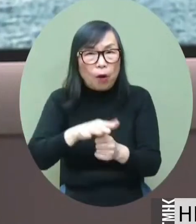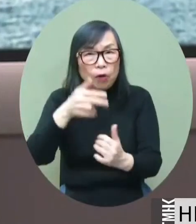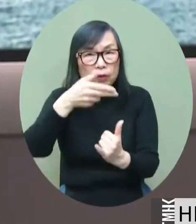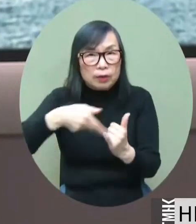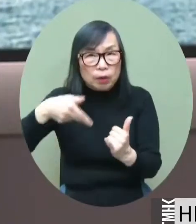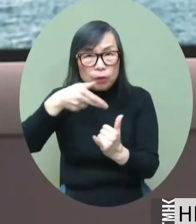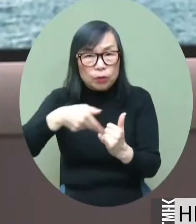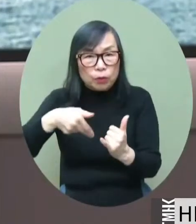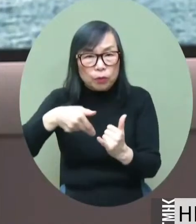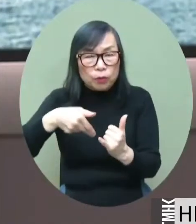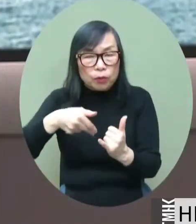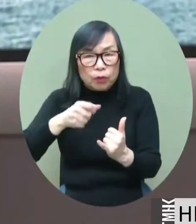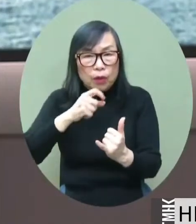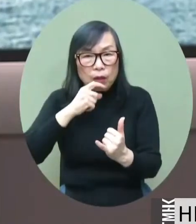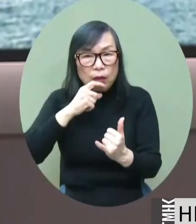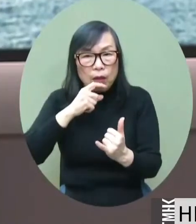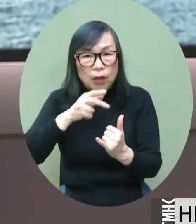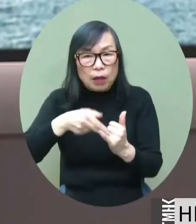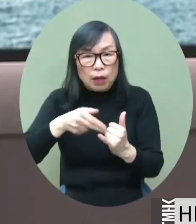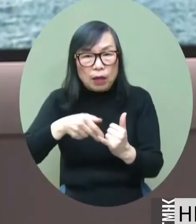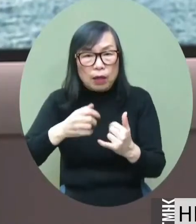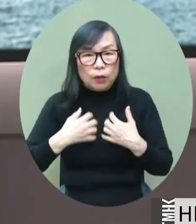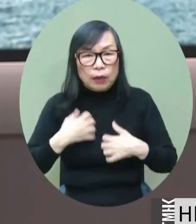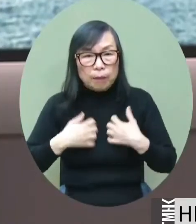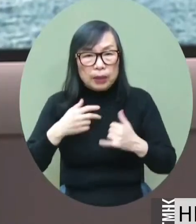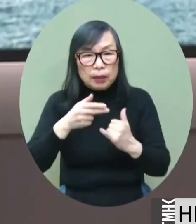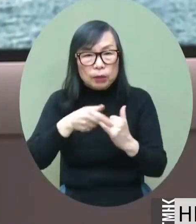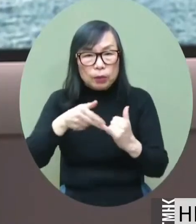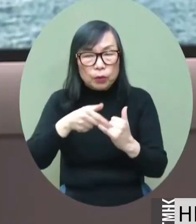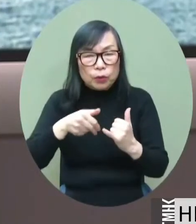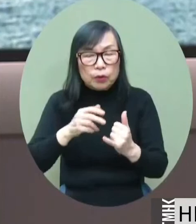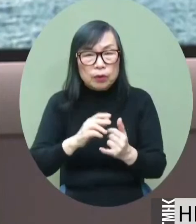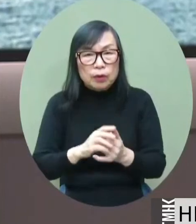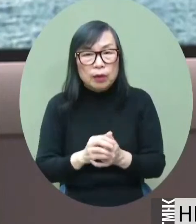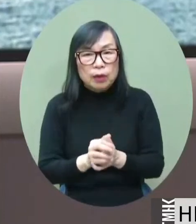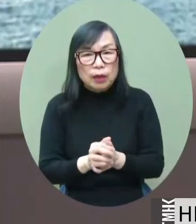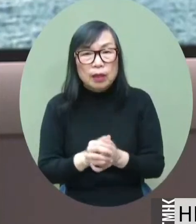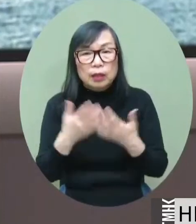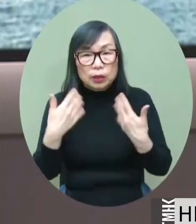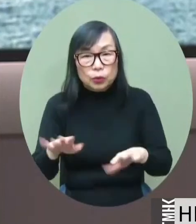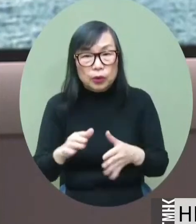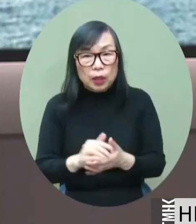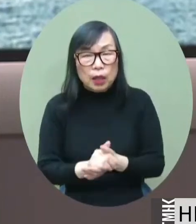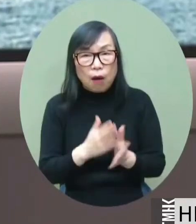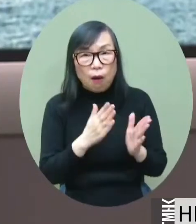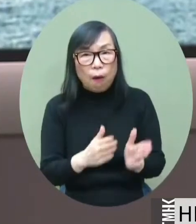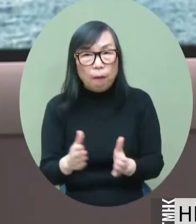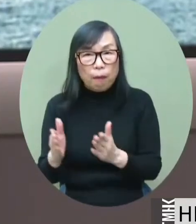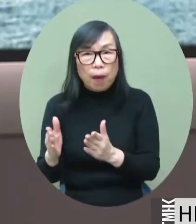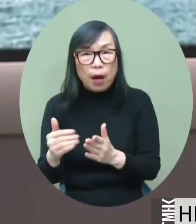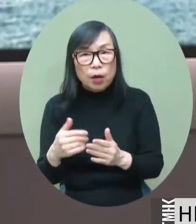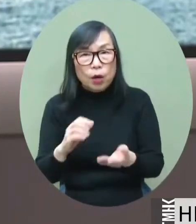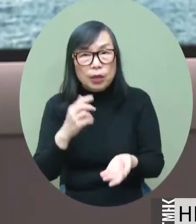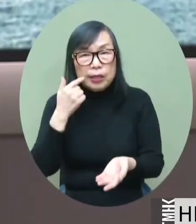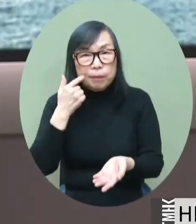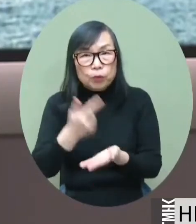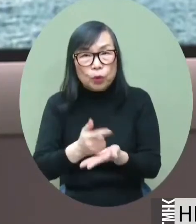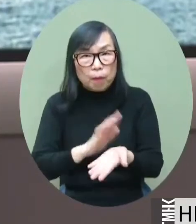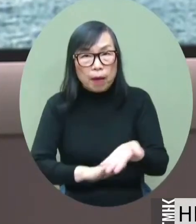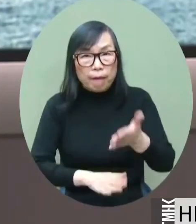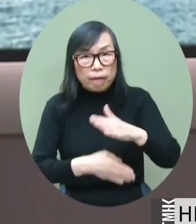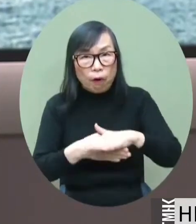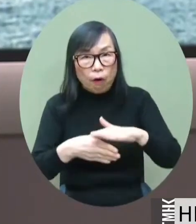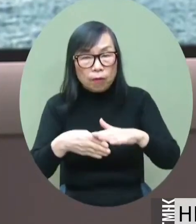the abscess, and a surgery was operated on him. And after the surgery, he